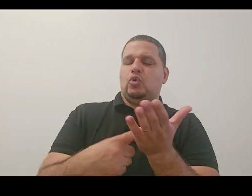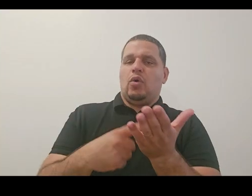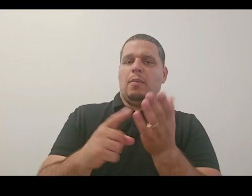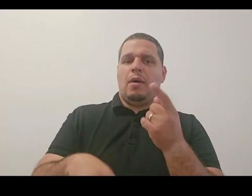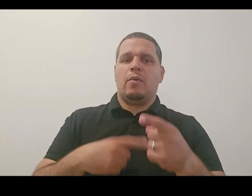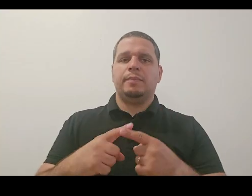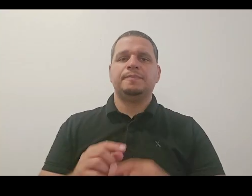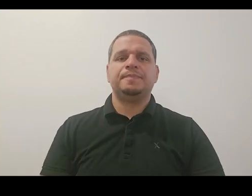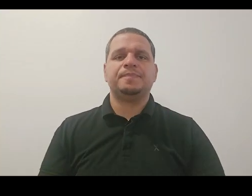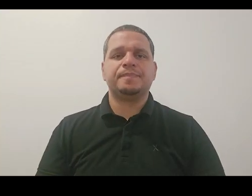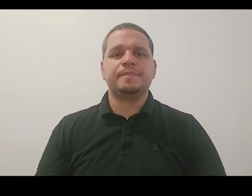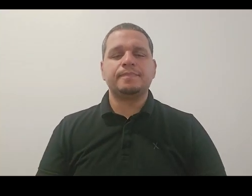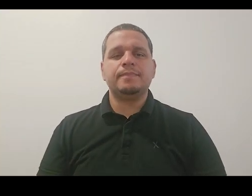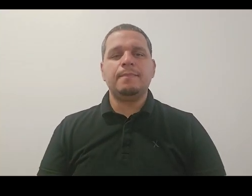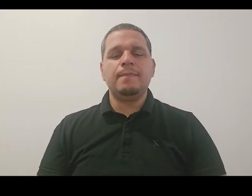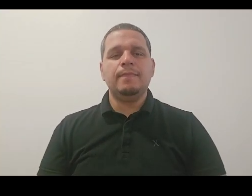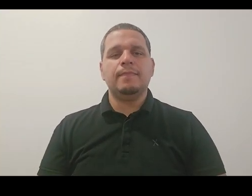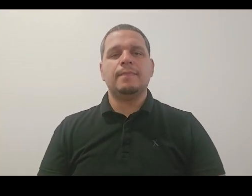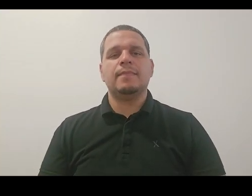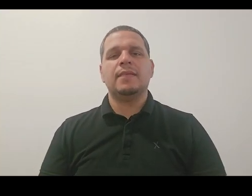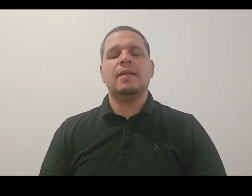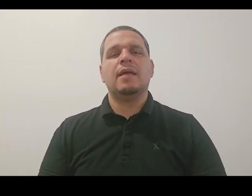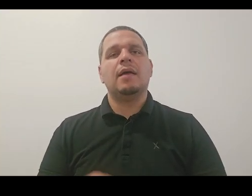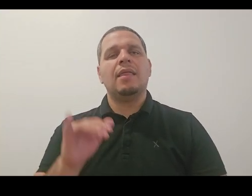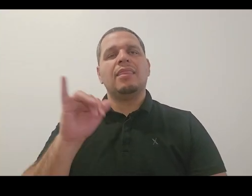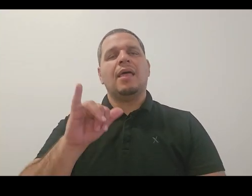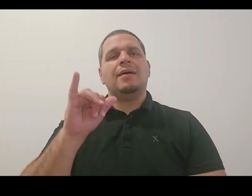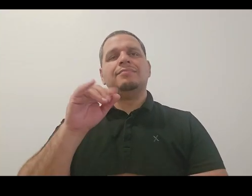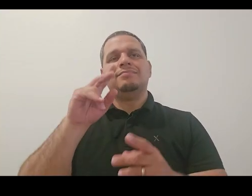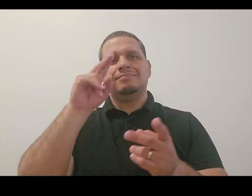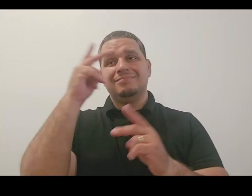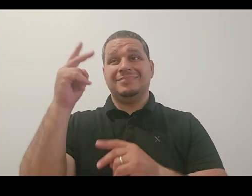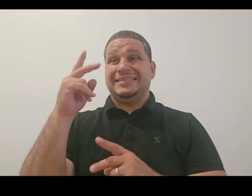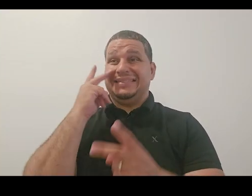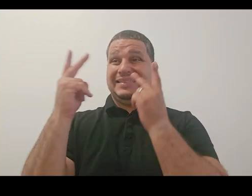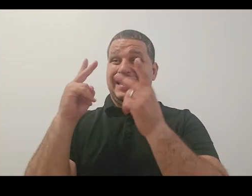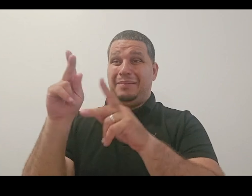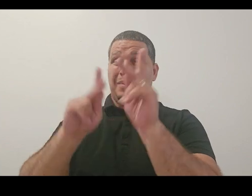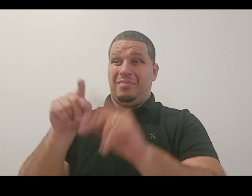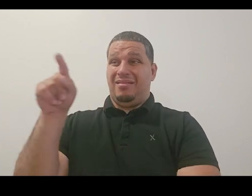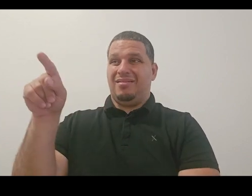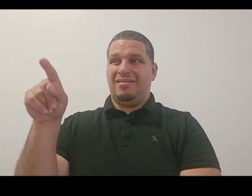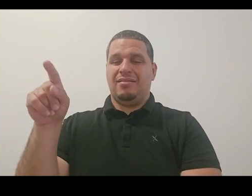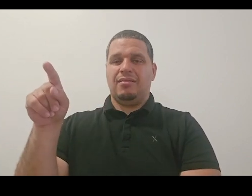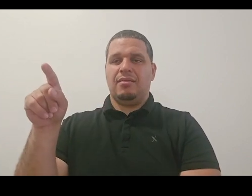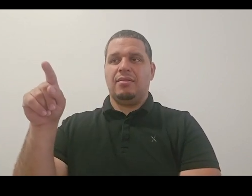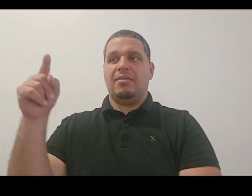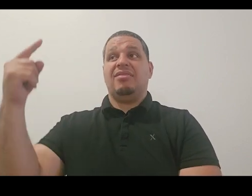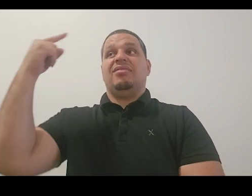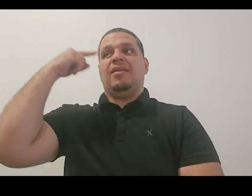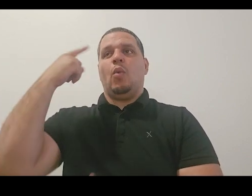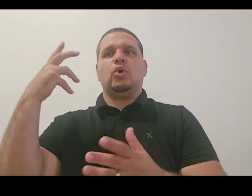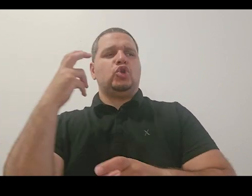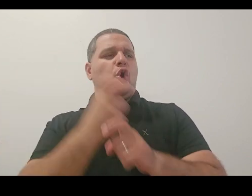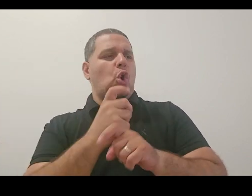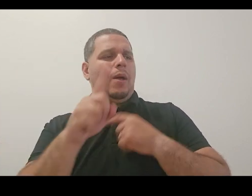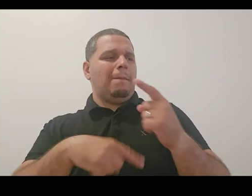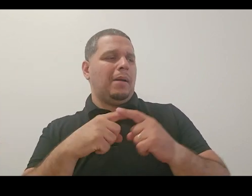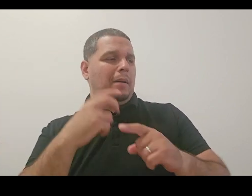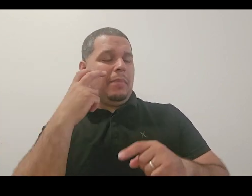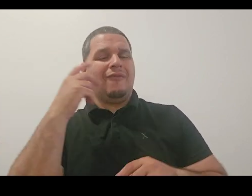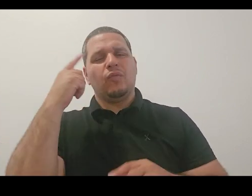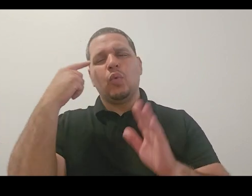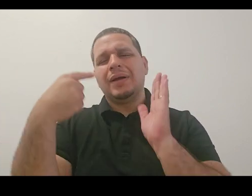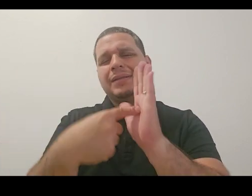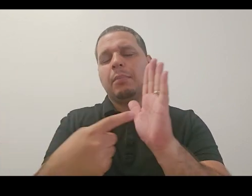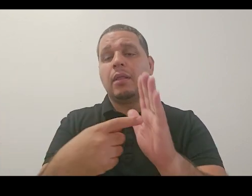about is the misconception that sighted people have about what's hard about blindness. When I'm going to